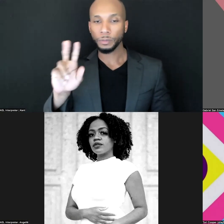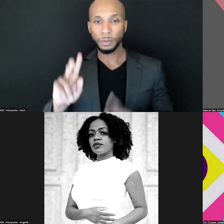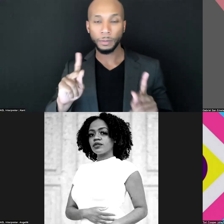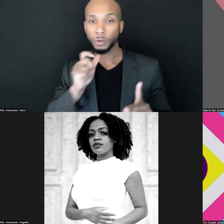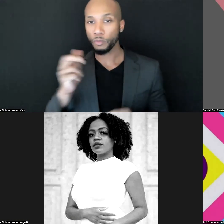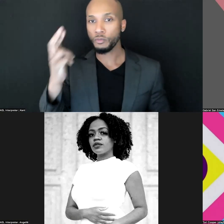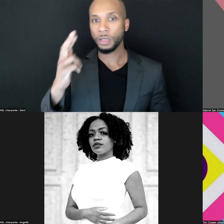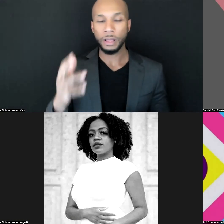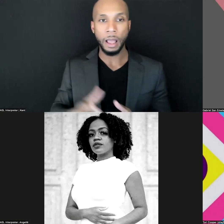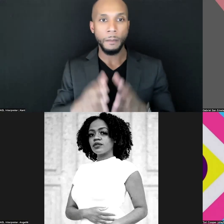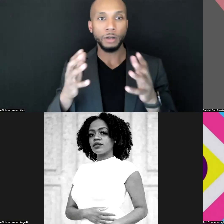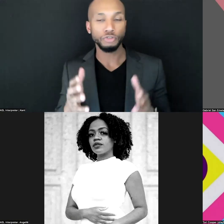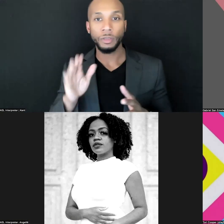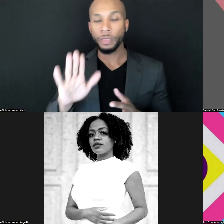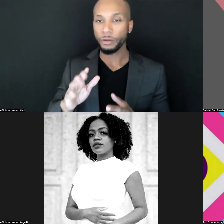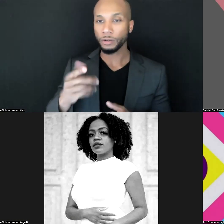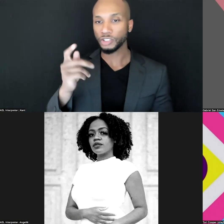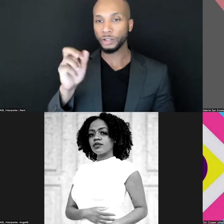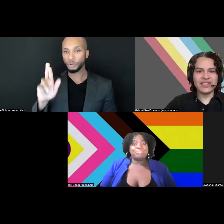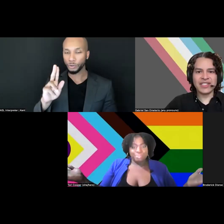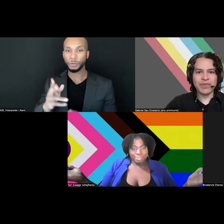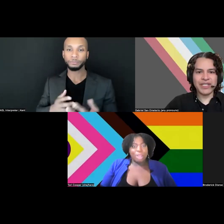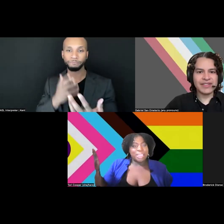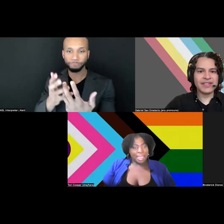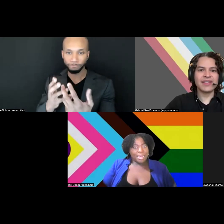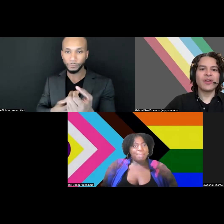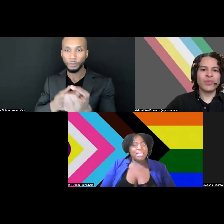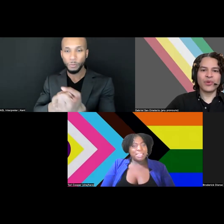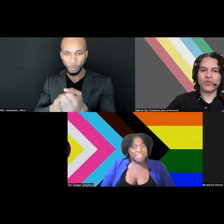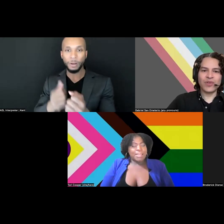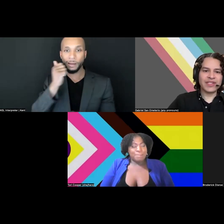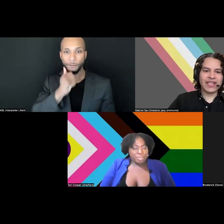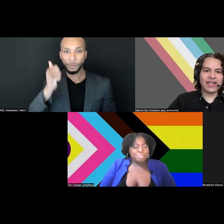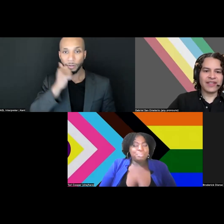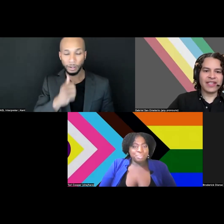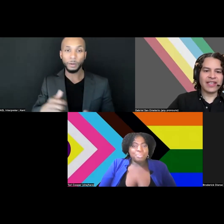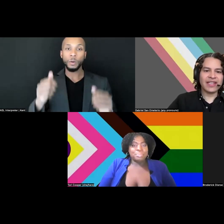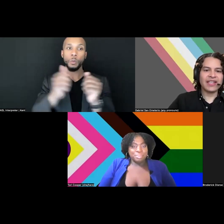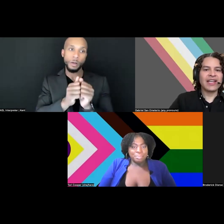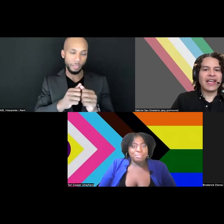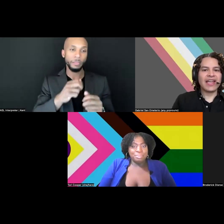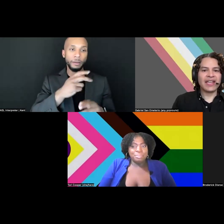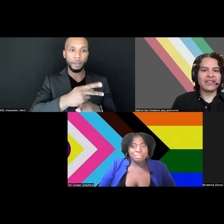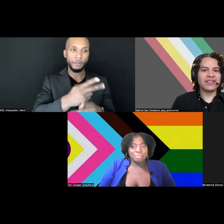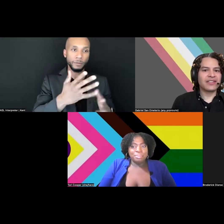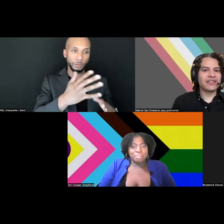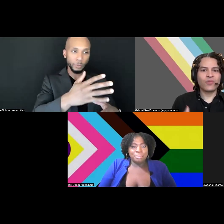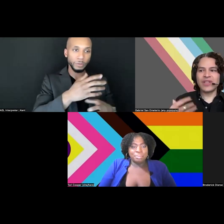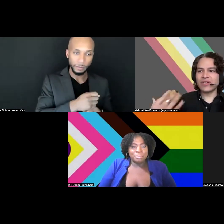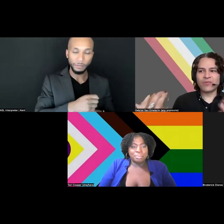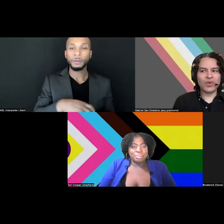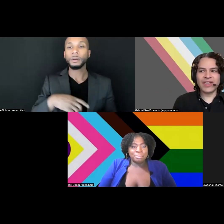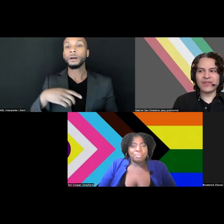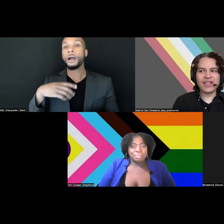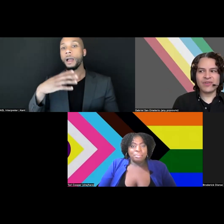they have their gender affirmed on a day-to-day basis, both with the care they get and when